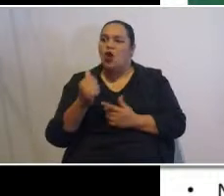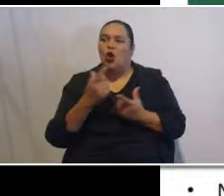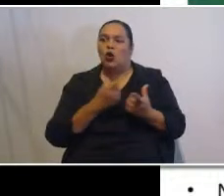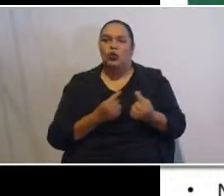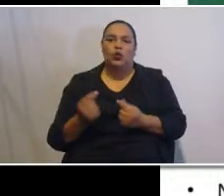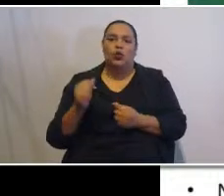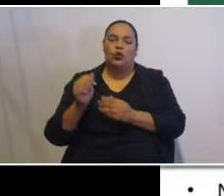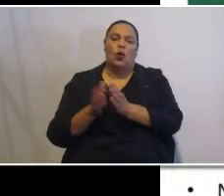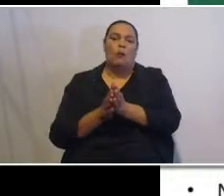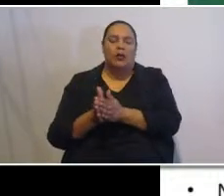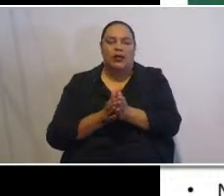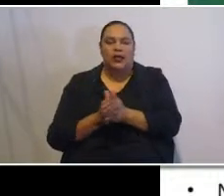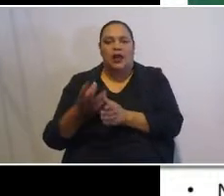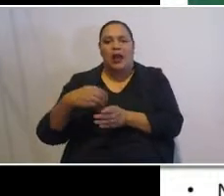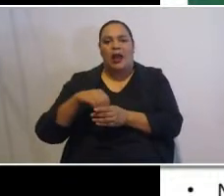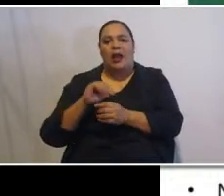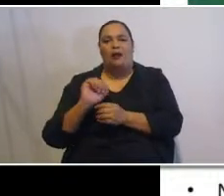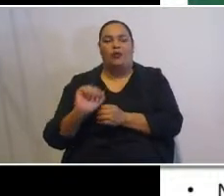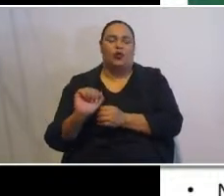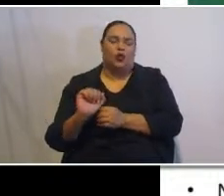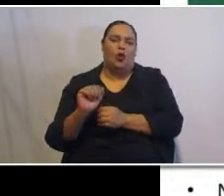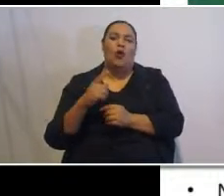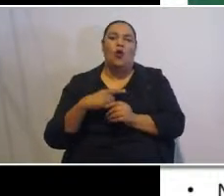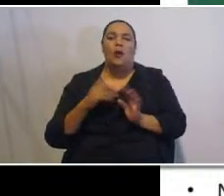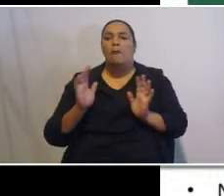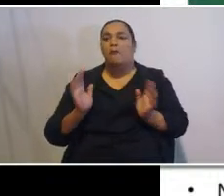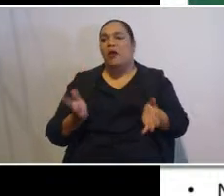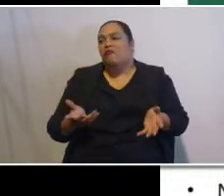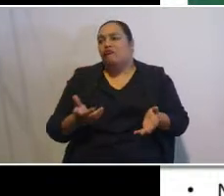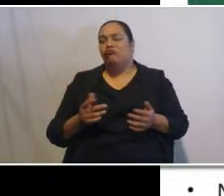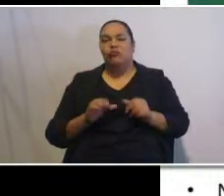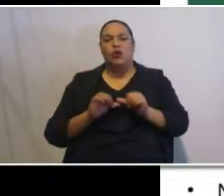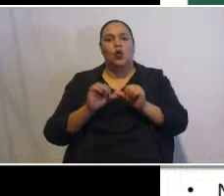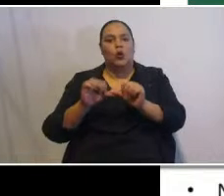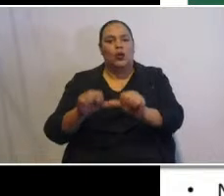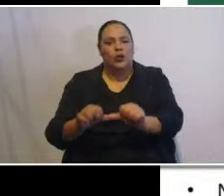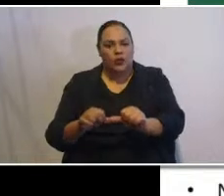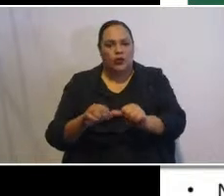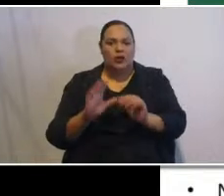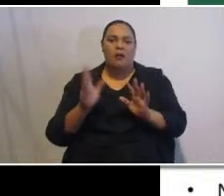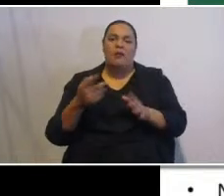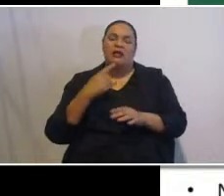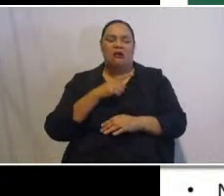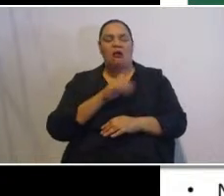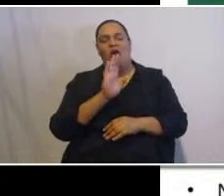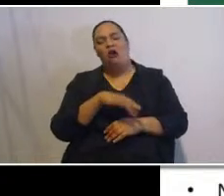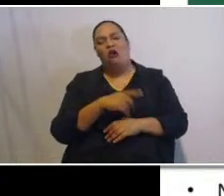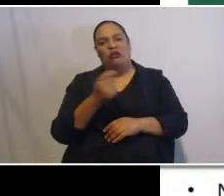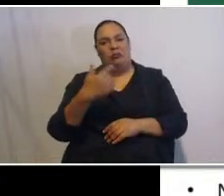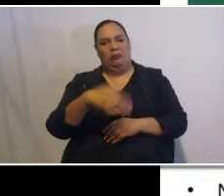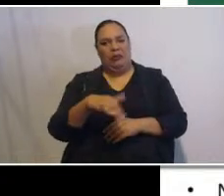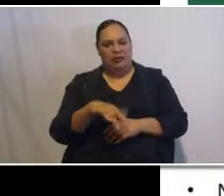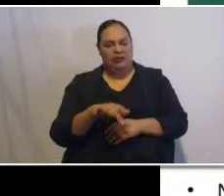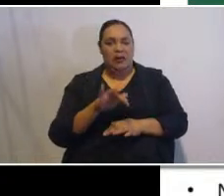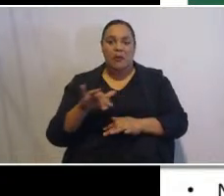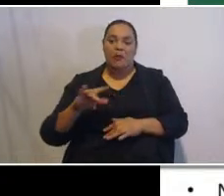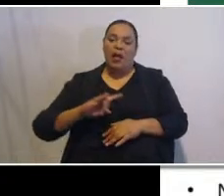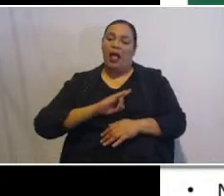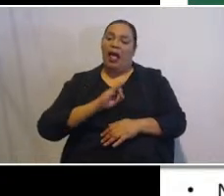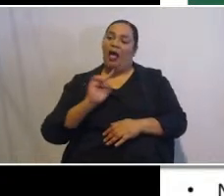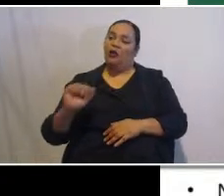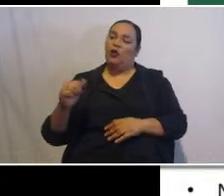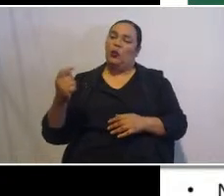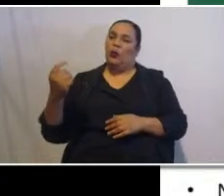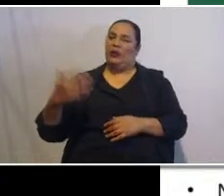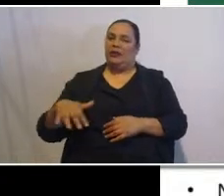the mitigation about emissions? We just carry on saying it's too expensive, so people's health is too